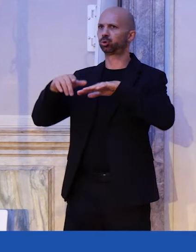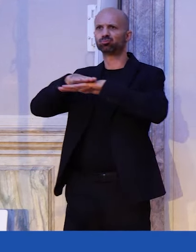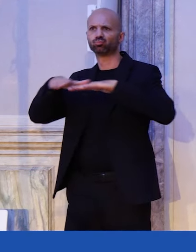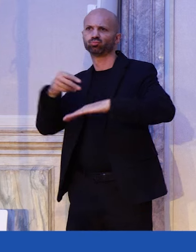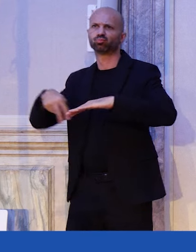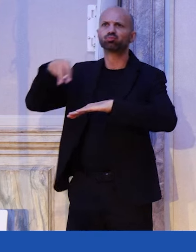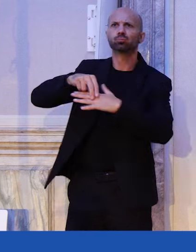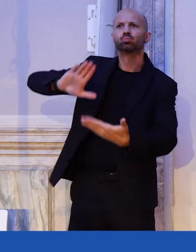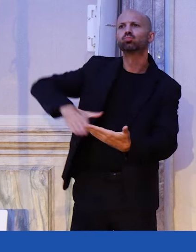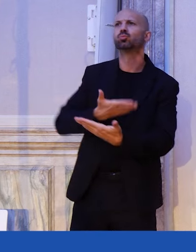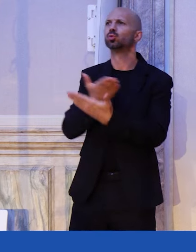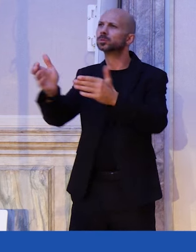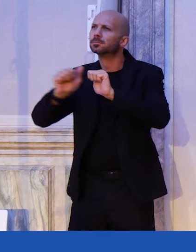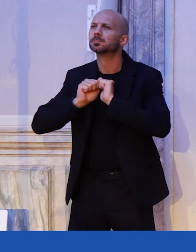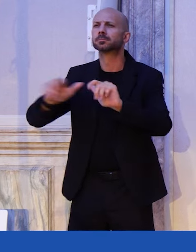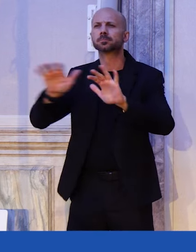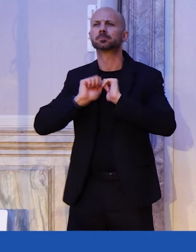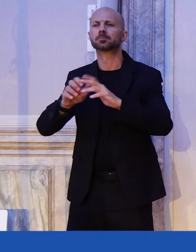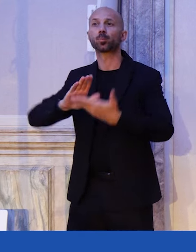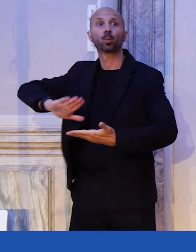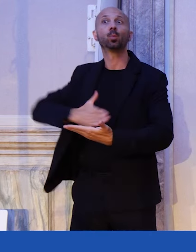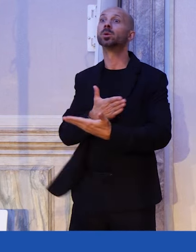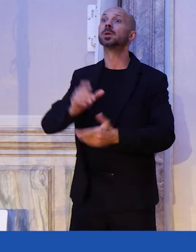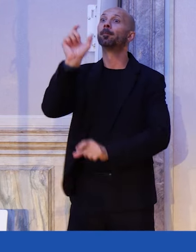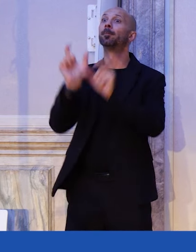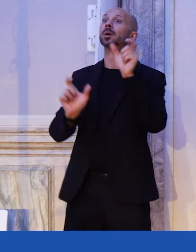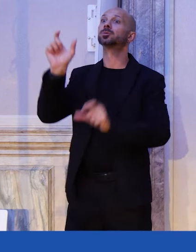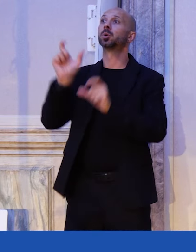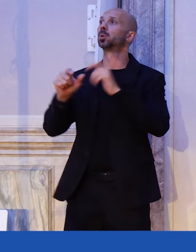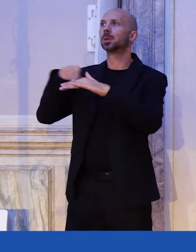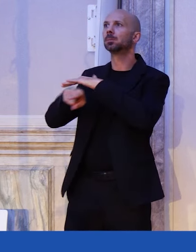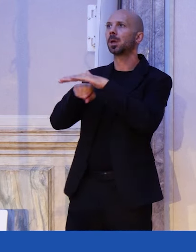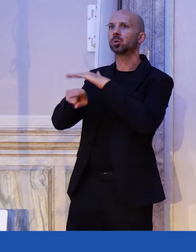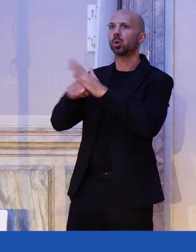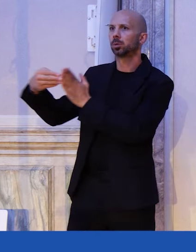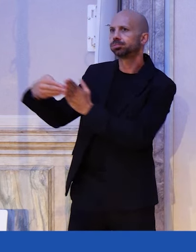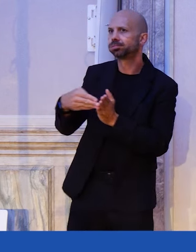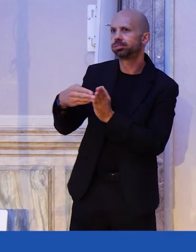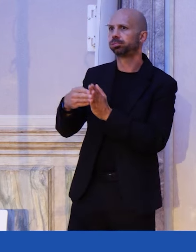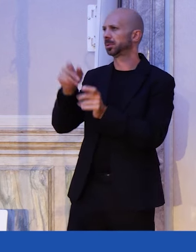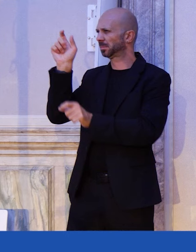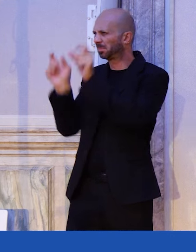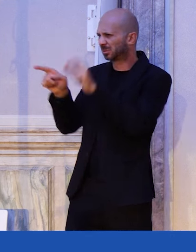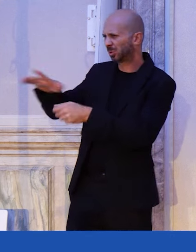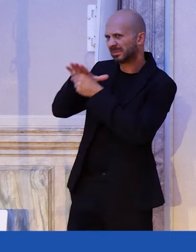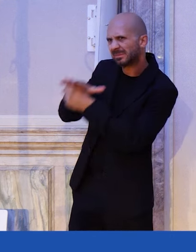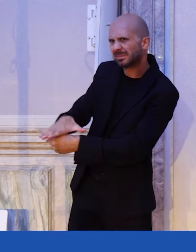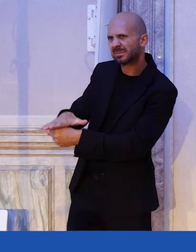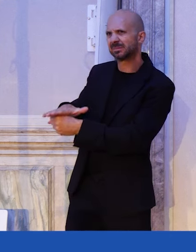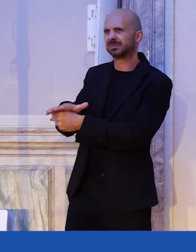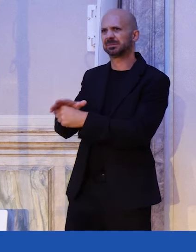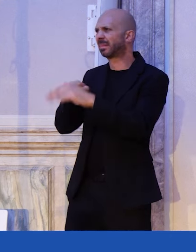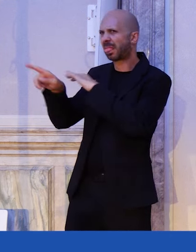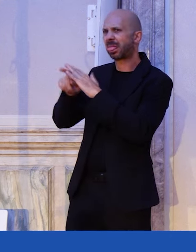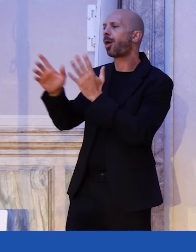music of migration Exile and escape from Injustice